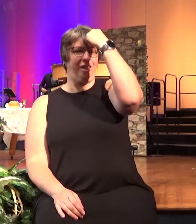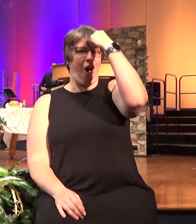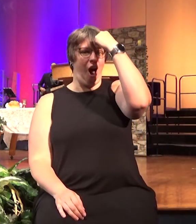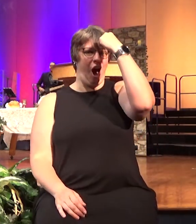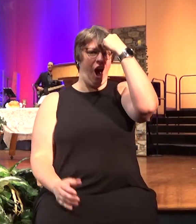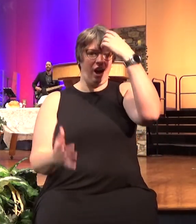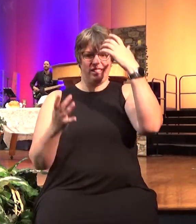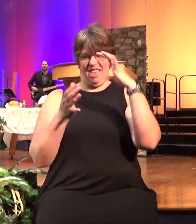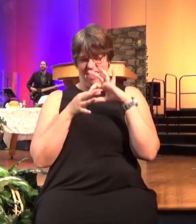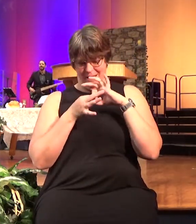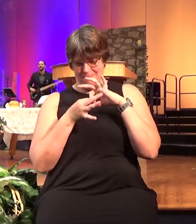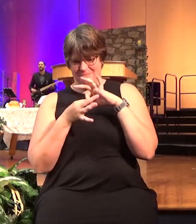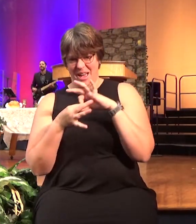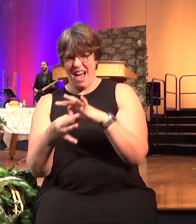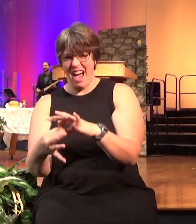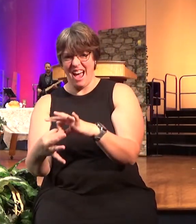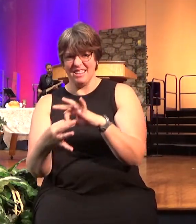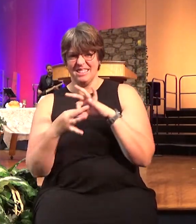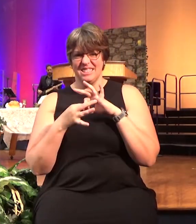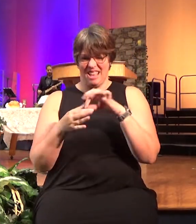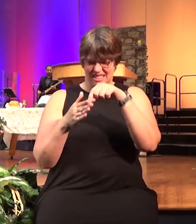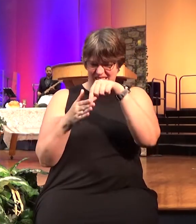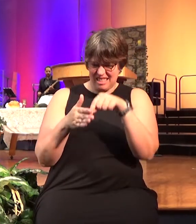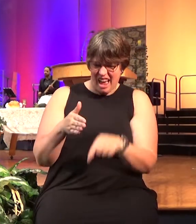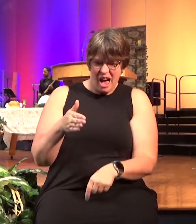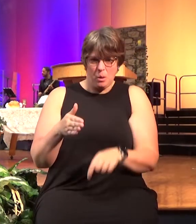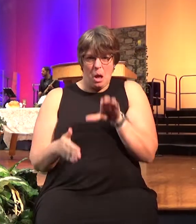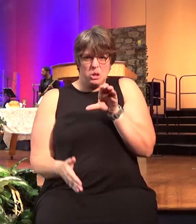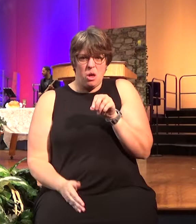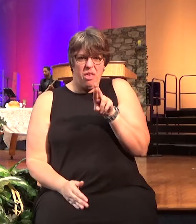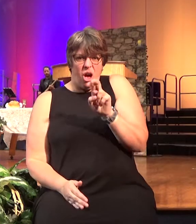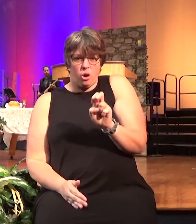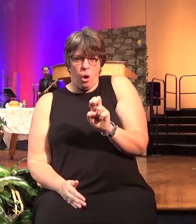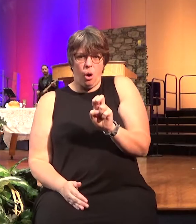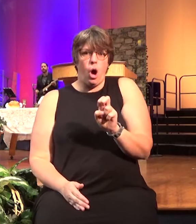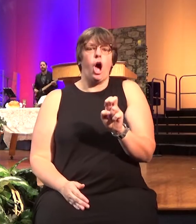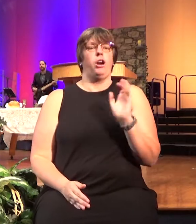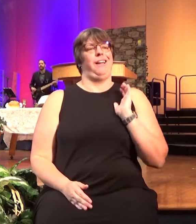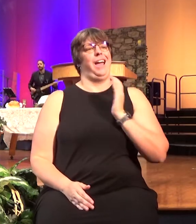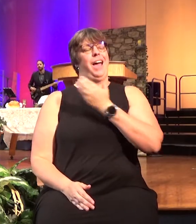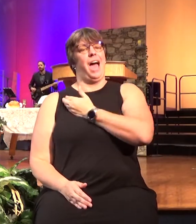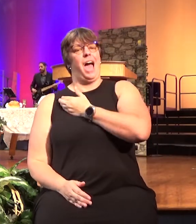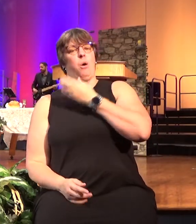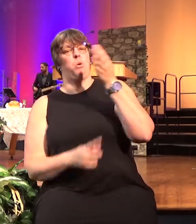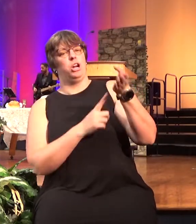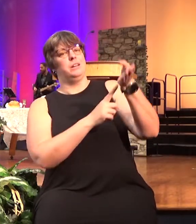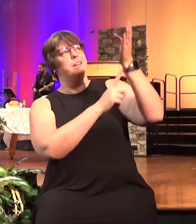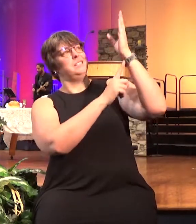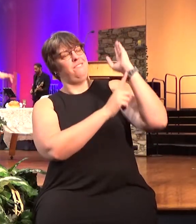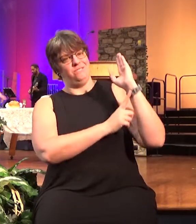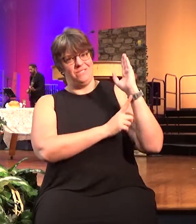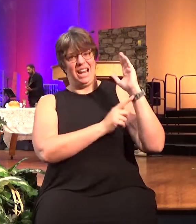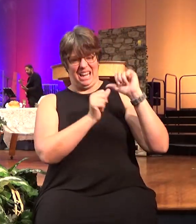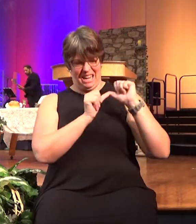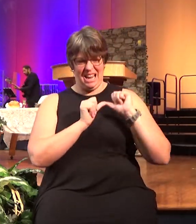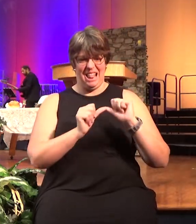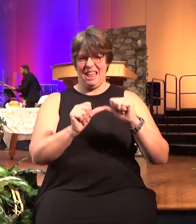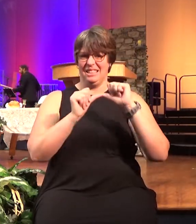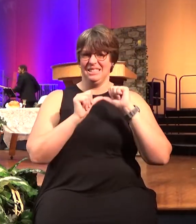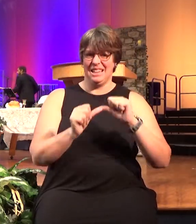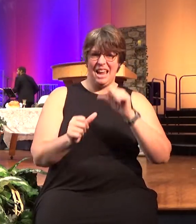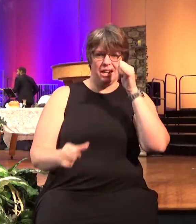survived love, yeah. One mind that you can't ignore. One